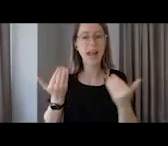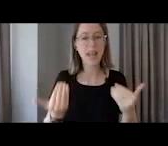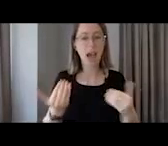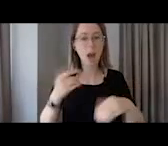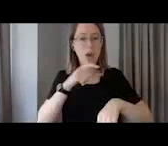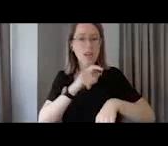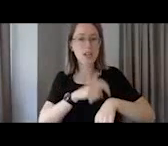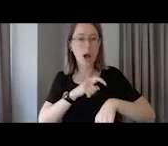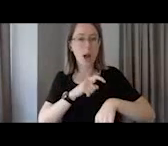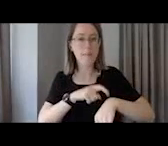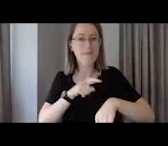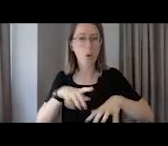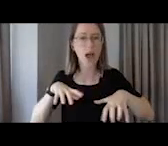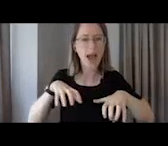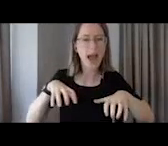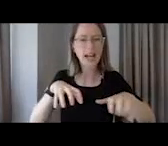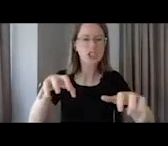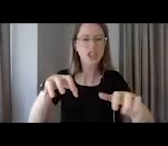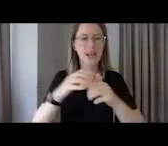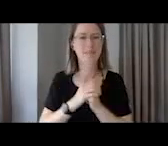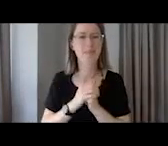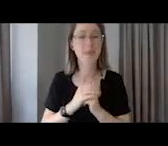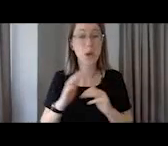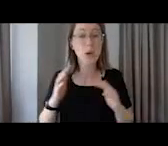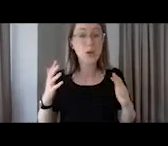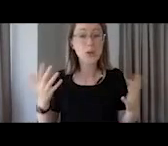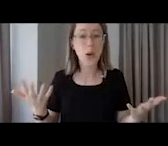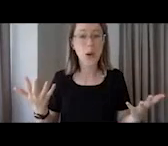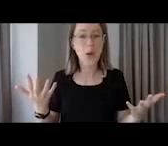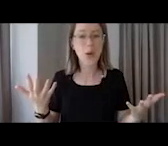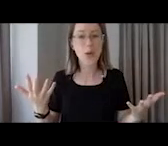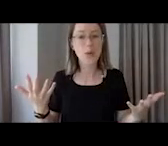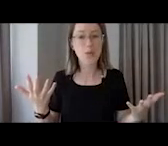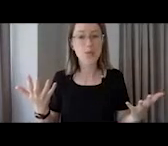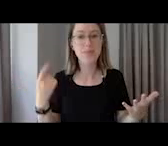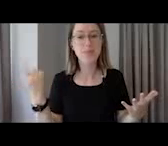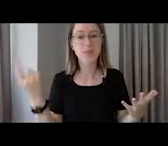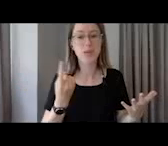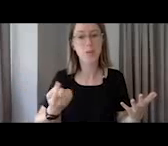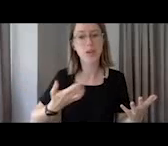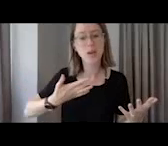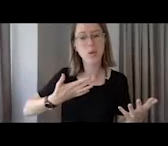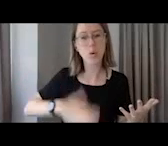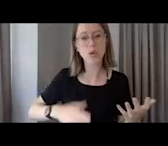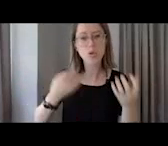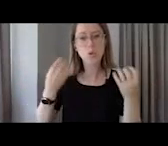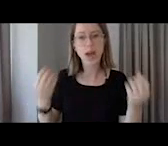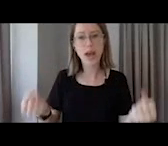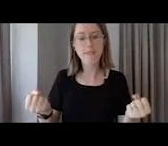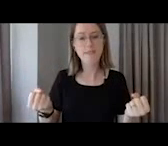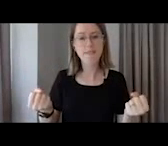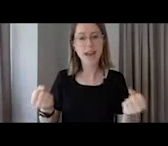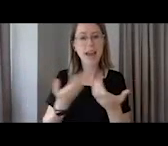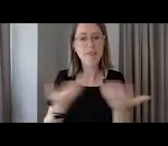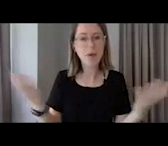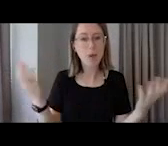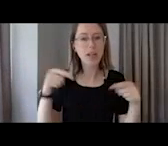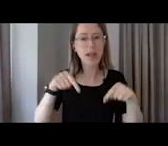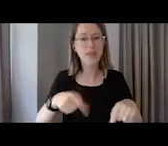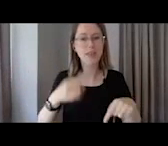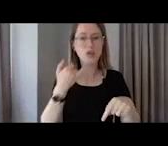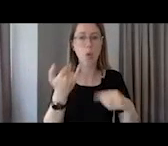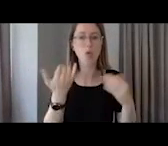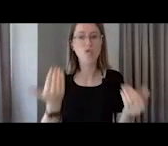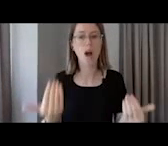to take action. So we want to have everybody in this call right